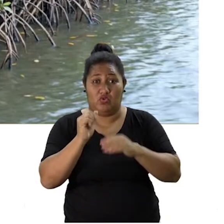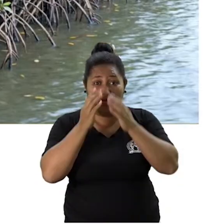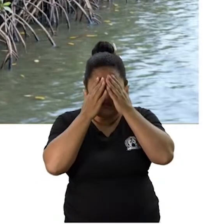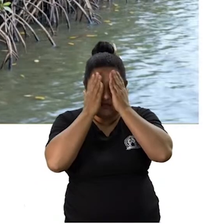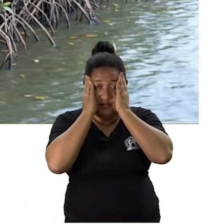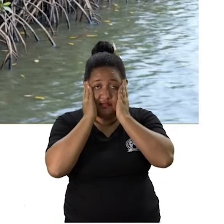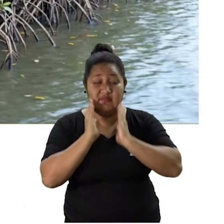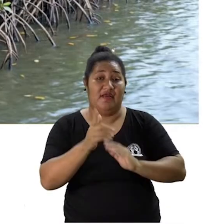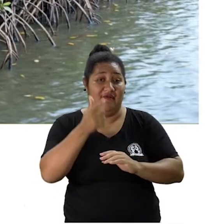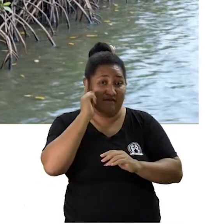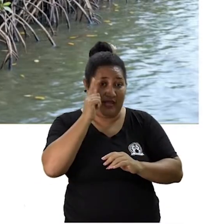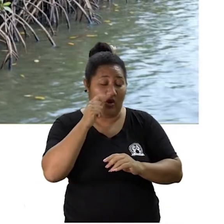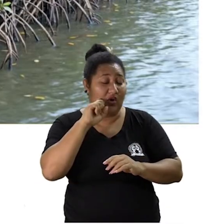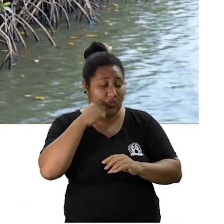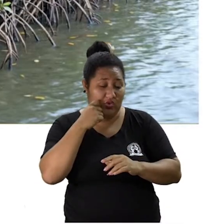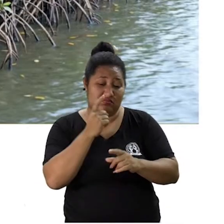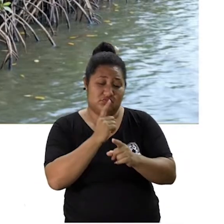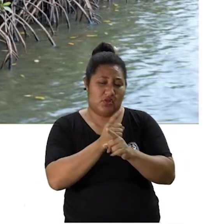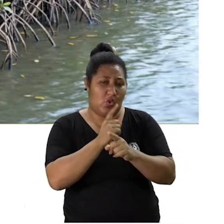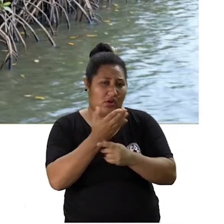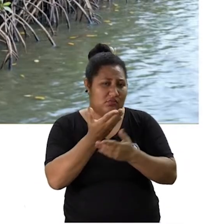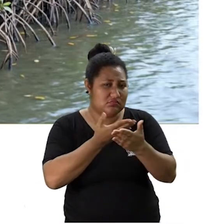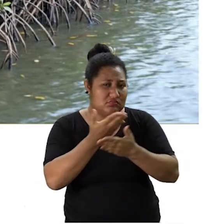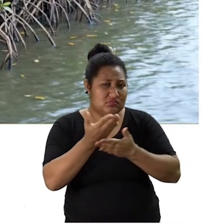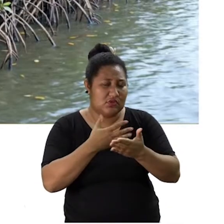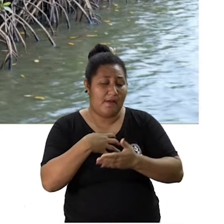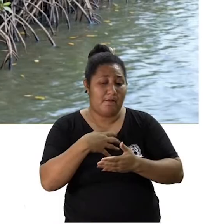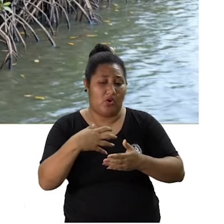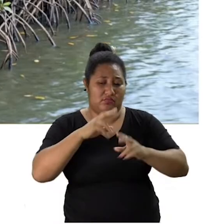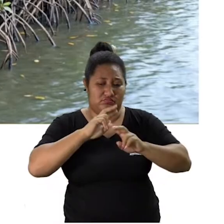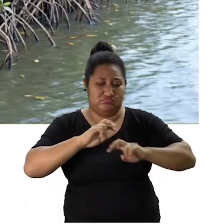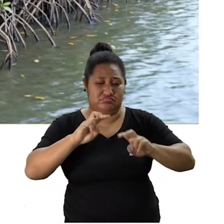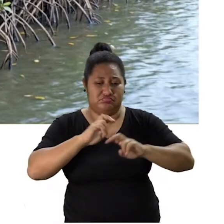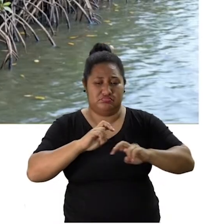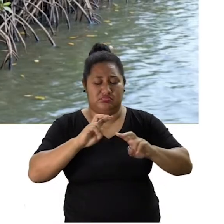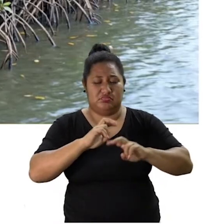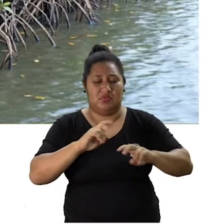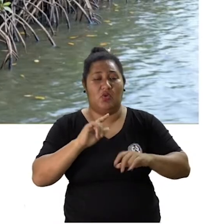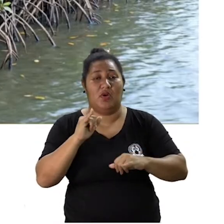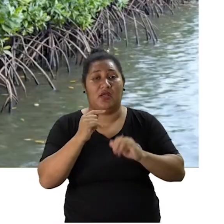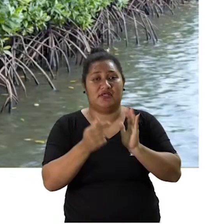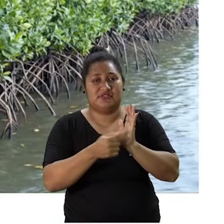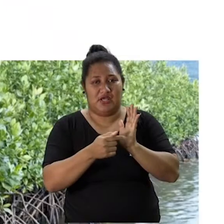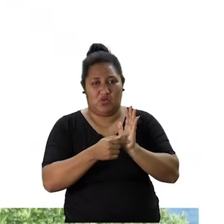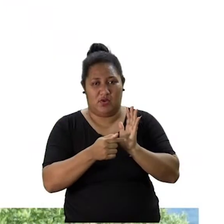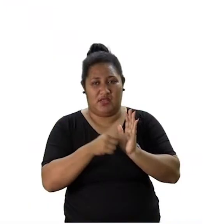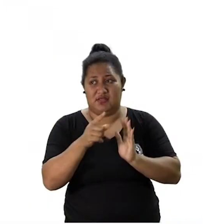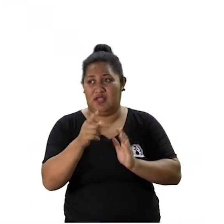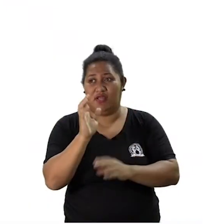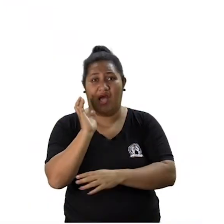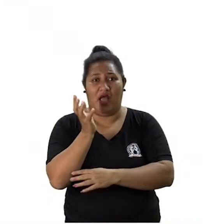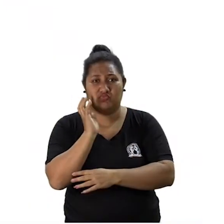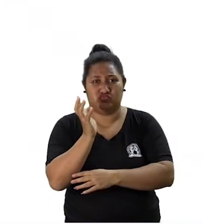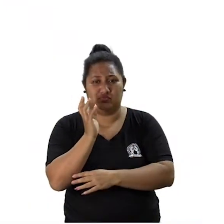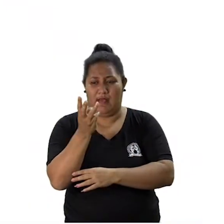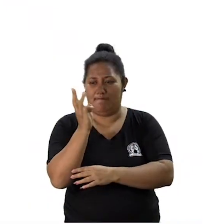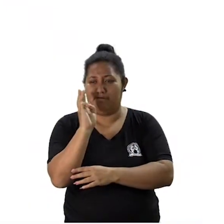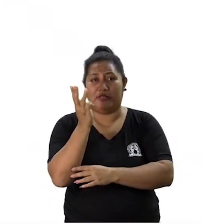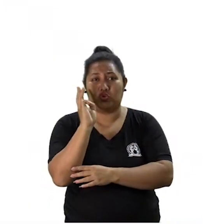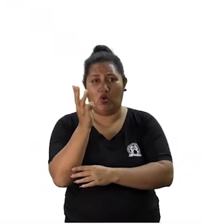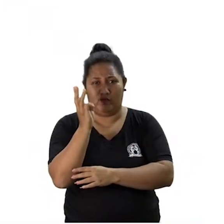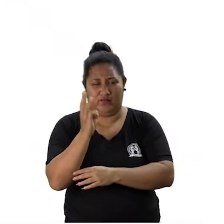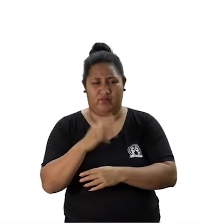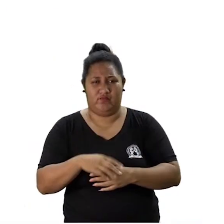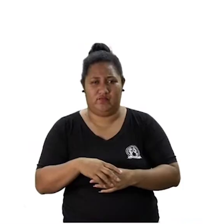onto taltala noa tini la ia le mau idi. Ia vāenga e tā uaile nei la au. E